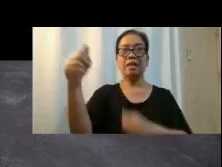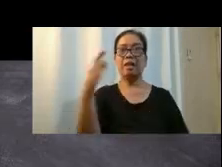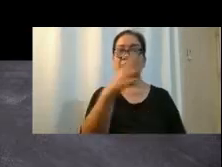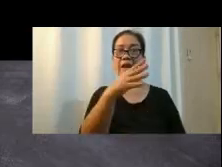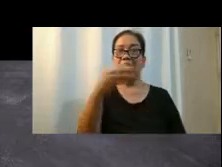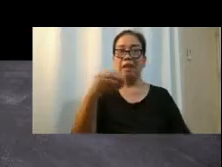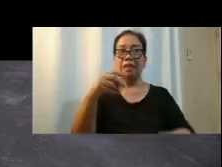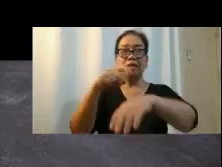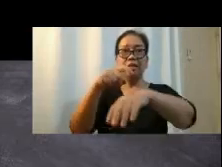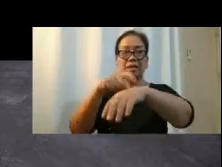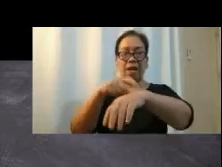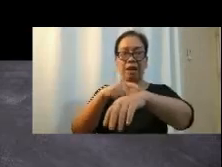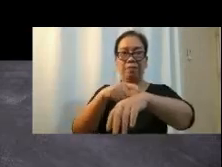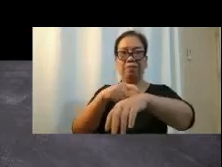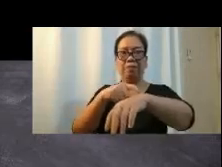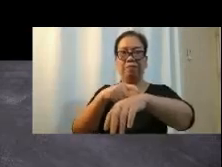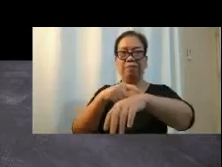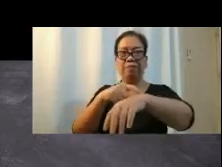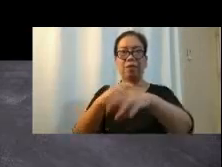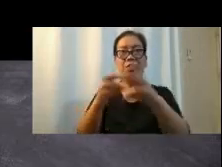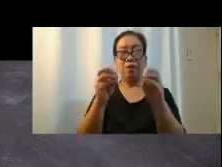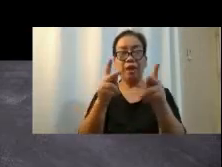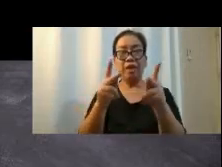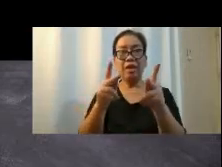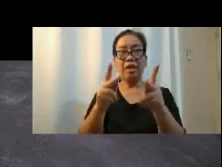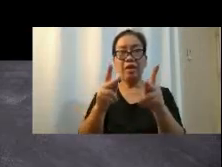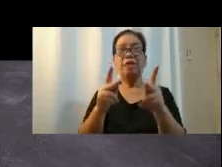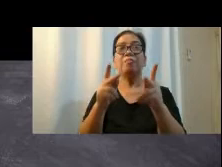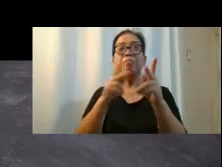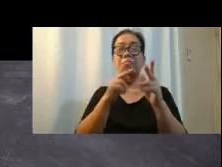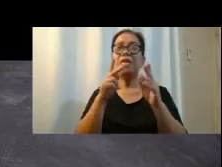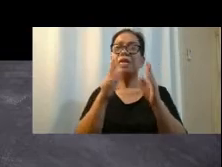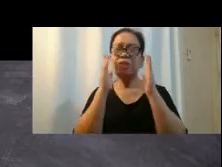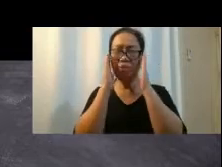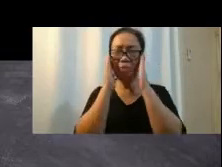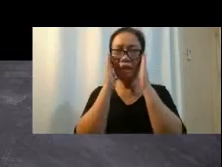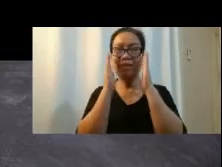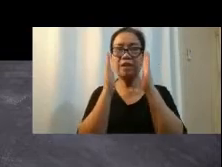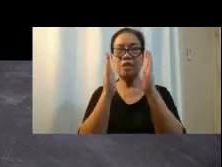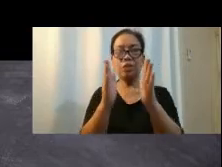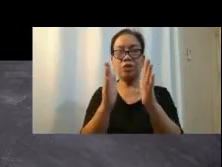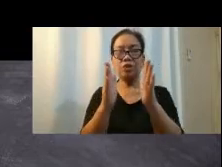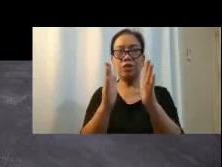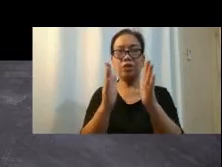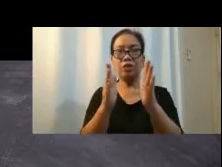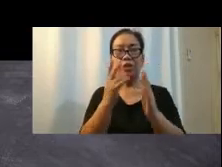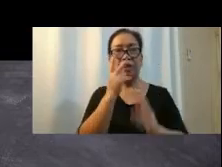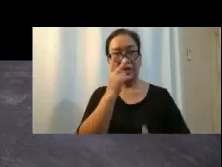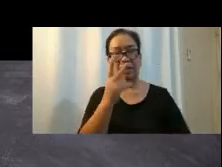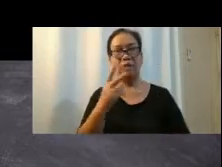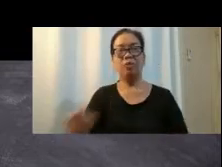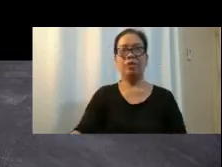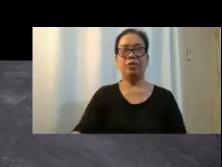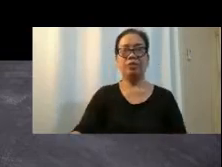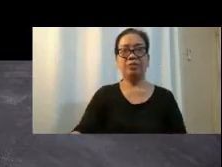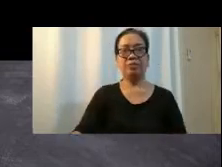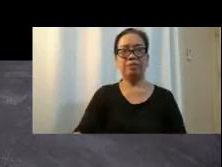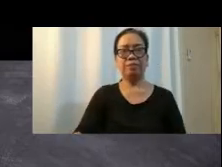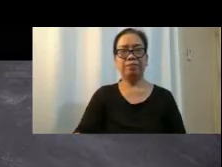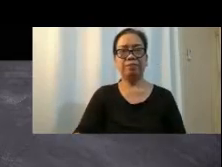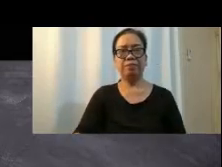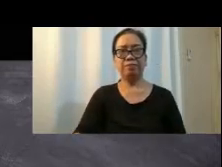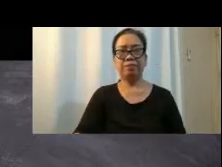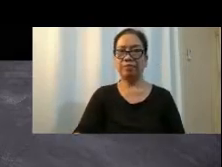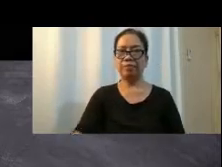distance, and time. Okay? Please do pay attention and what?